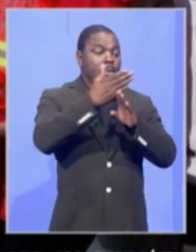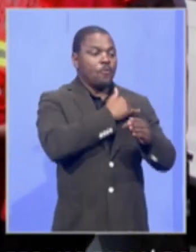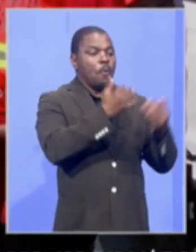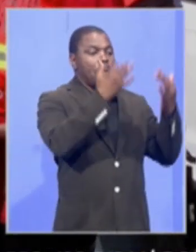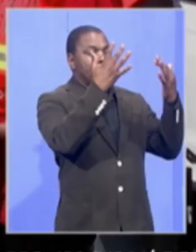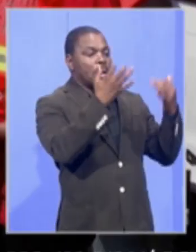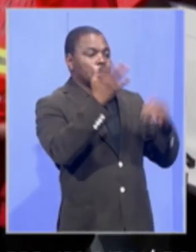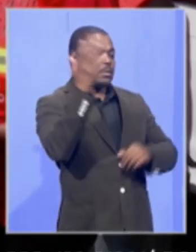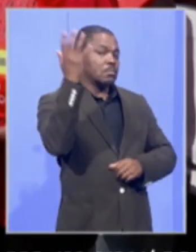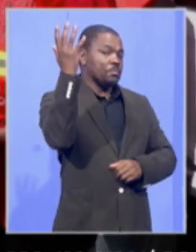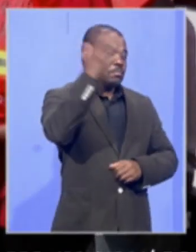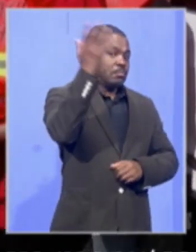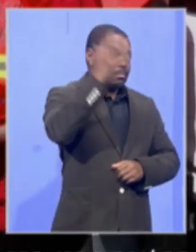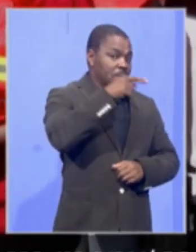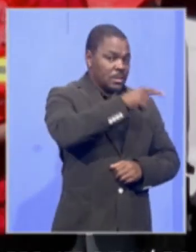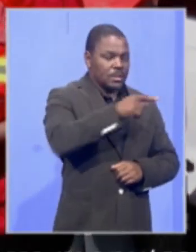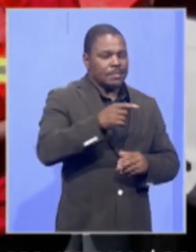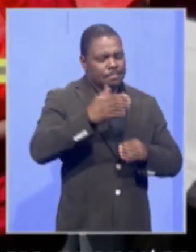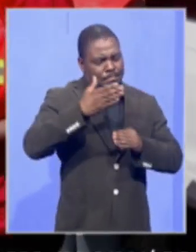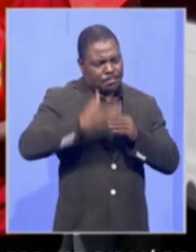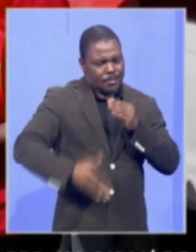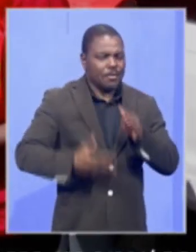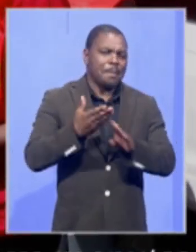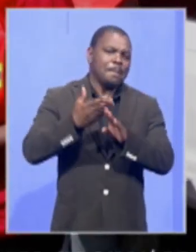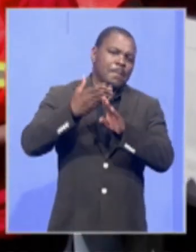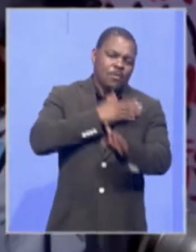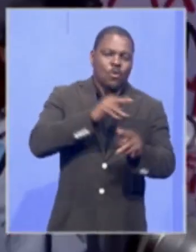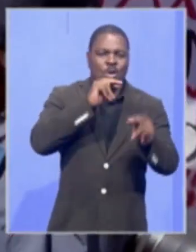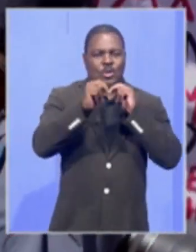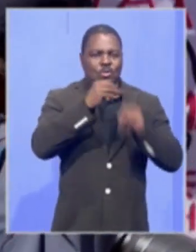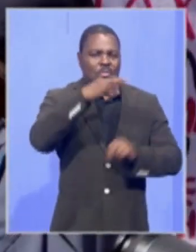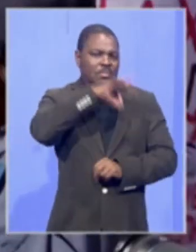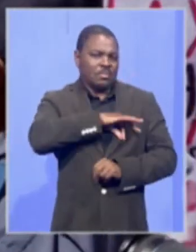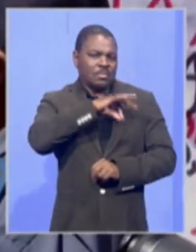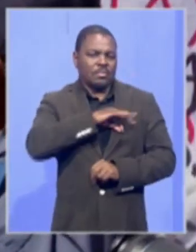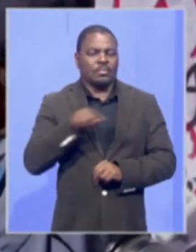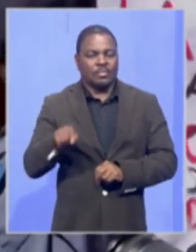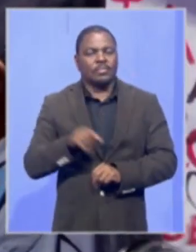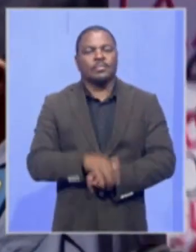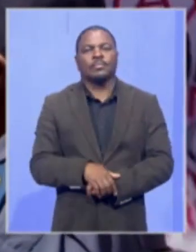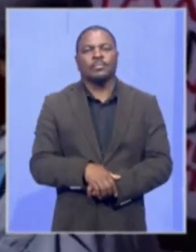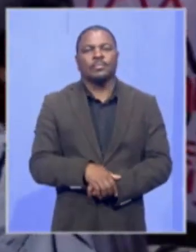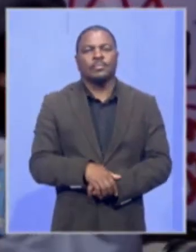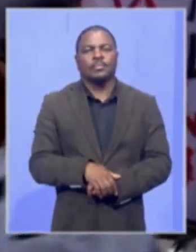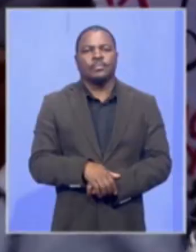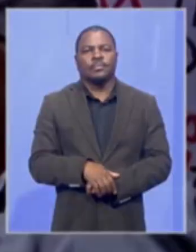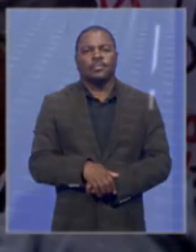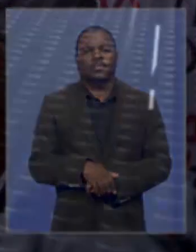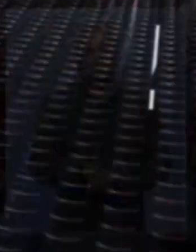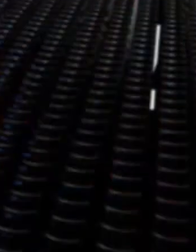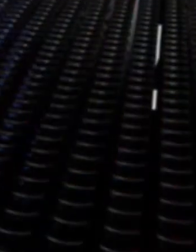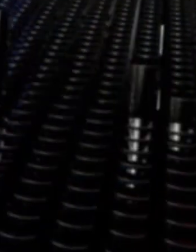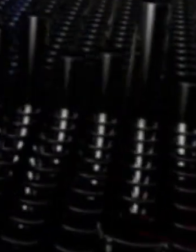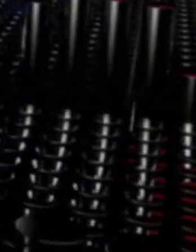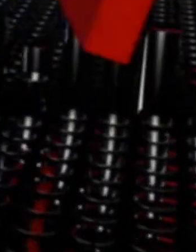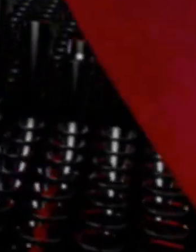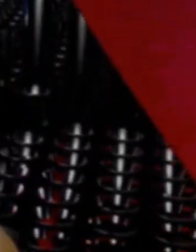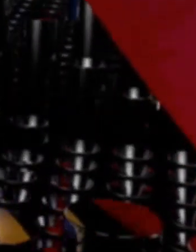letona la ditjhelete Enoch Godongwana ya ditekanyetso tsa ditjhelete tsa monongwaha.